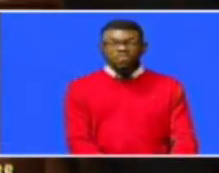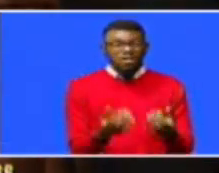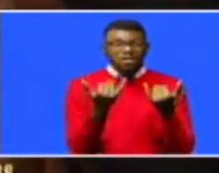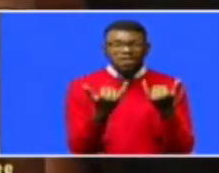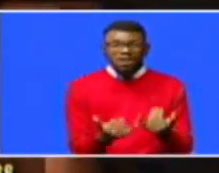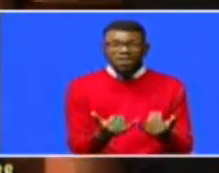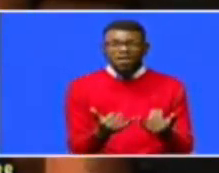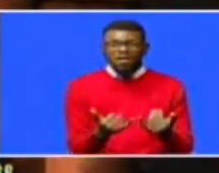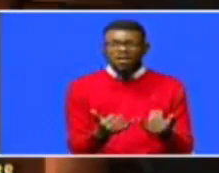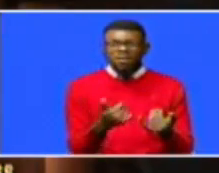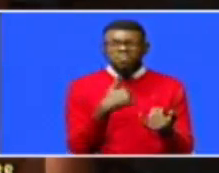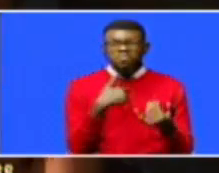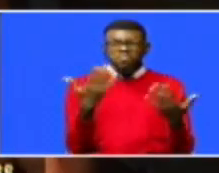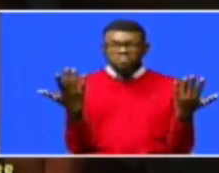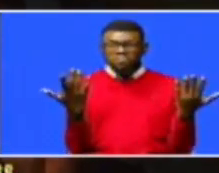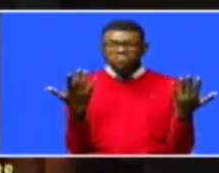Sasa sipia tukabali.